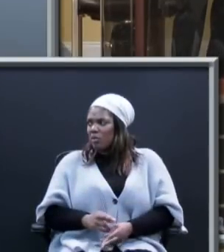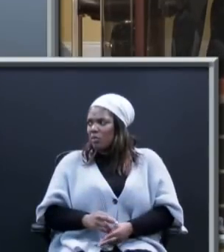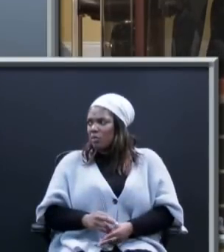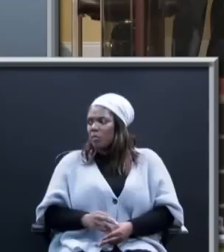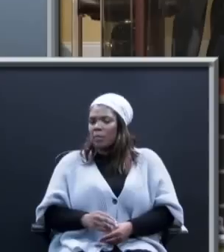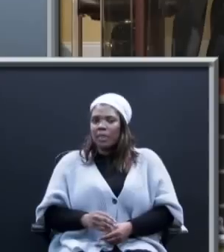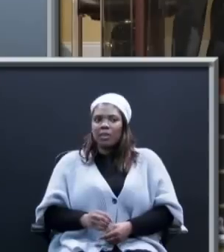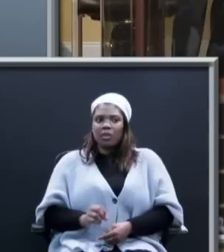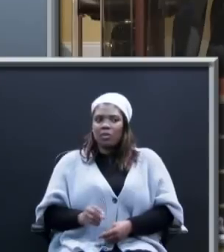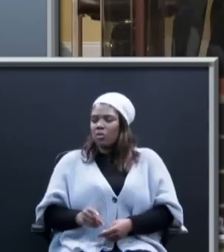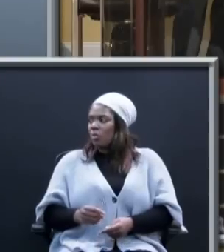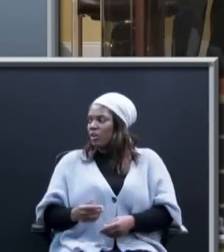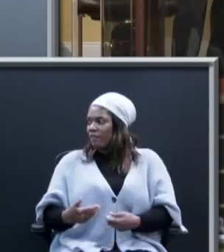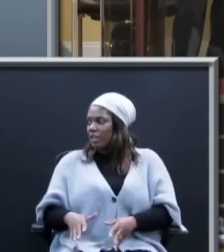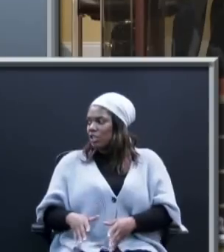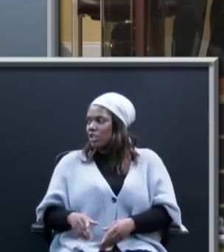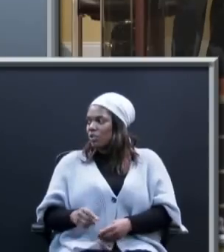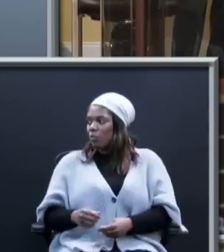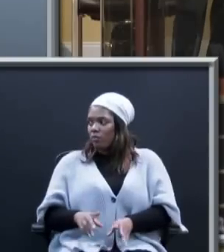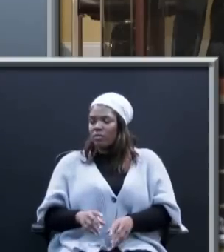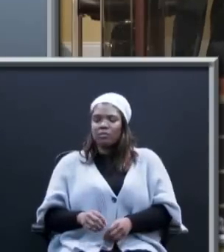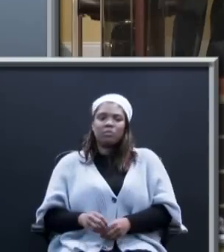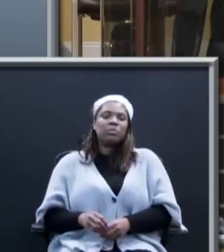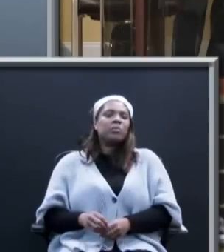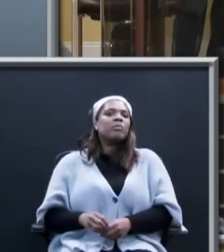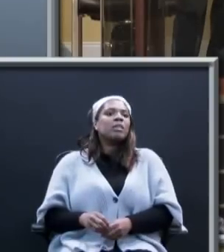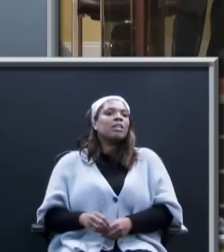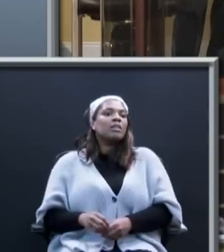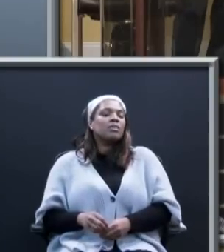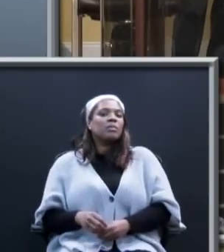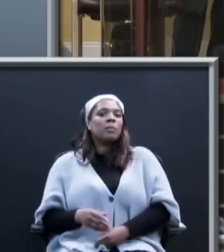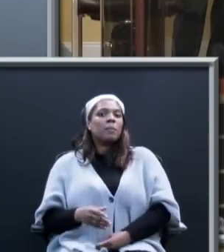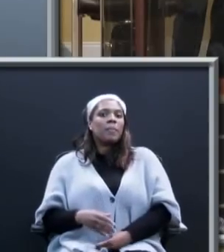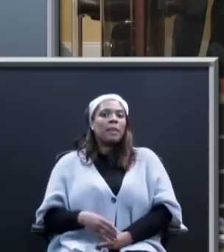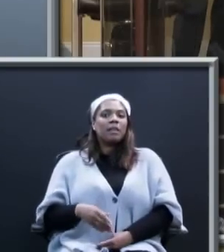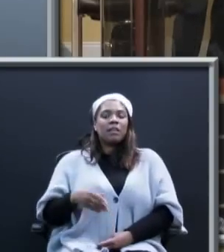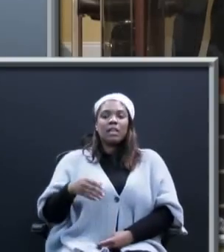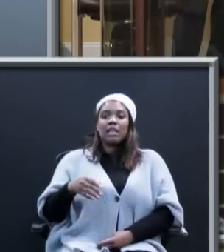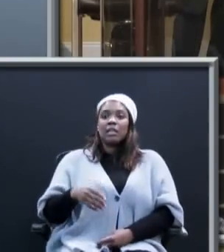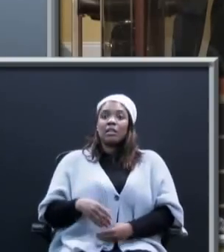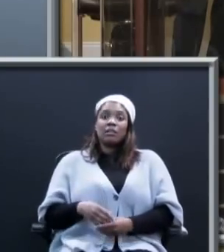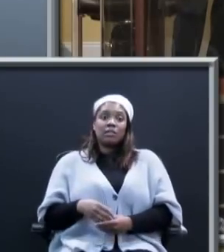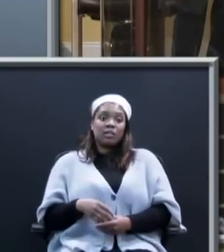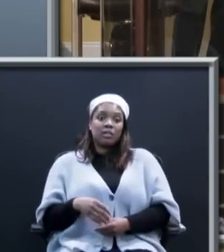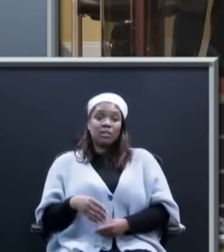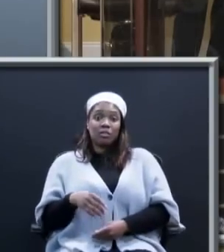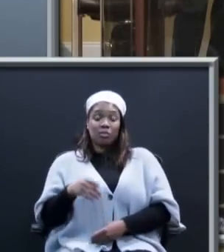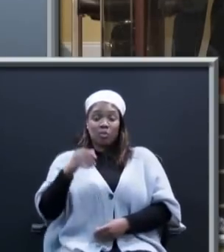saved her household, he killed him but saved her, and she ended up marrying the king.